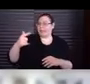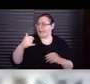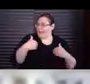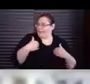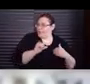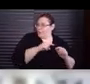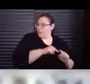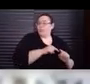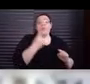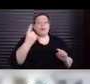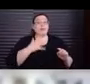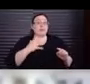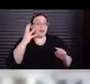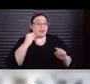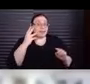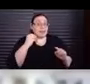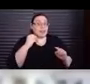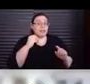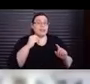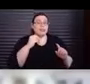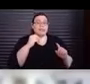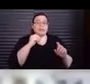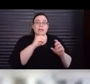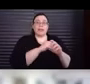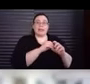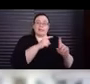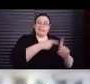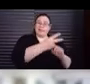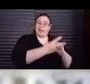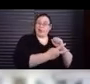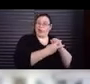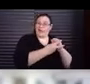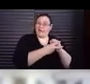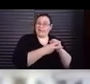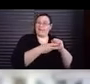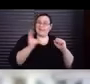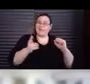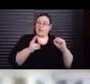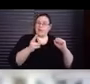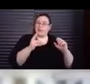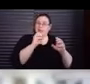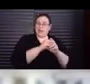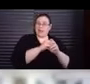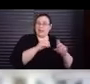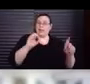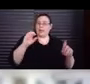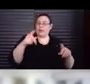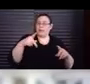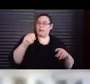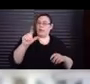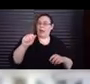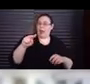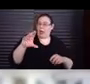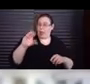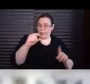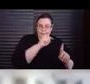One of my experiences, for instance, in the Archivo Histórico Militar in Polanco, when I went in there,